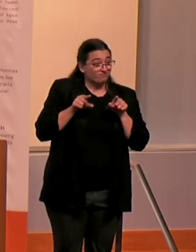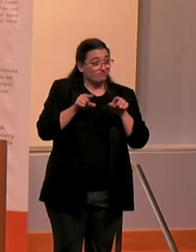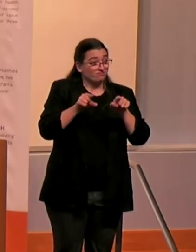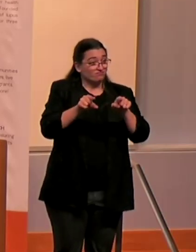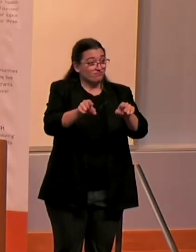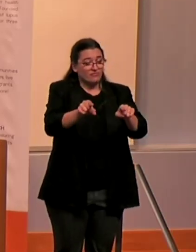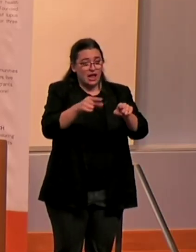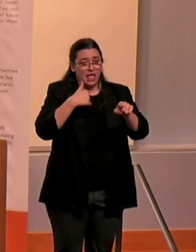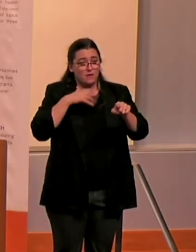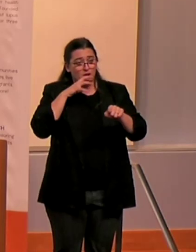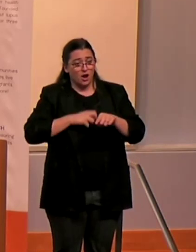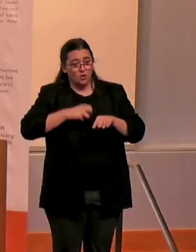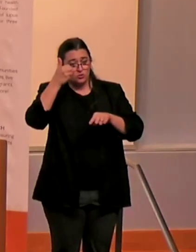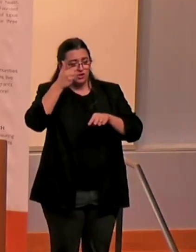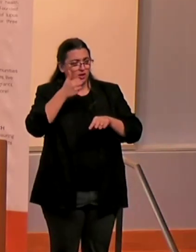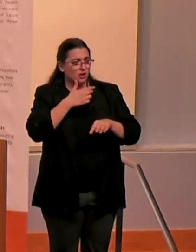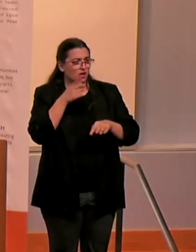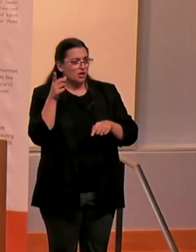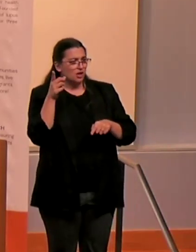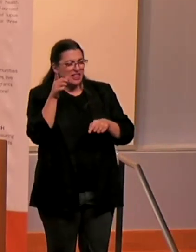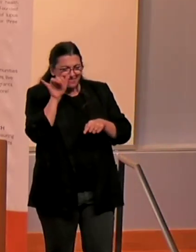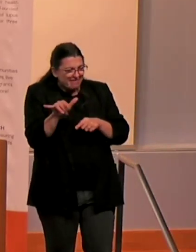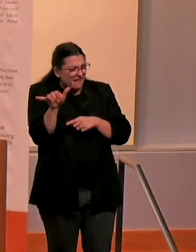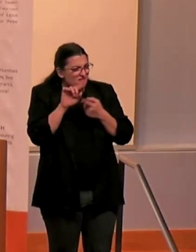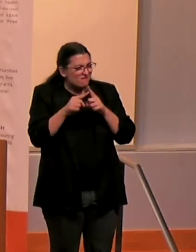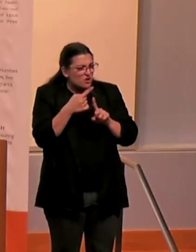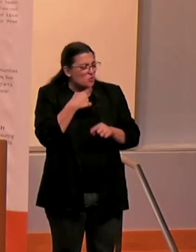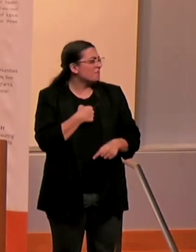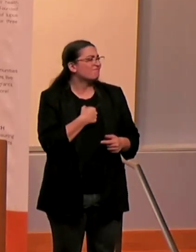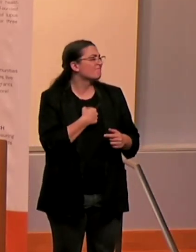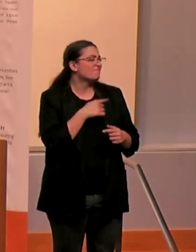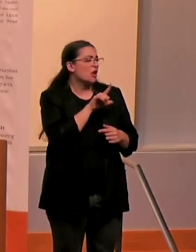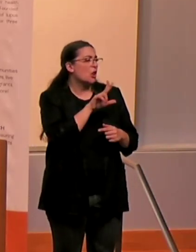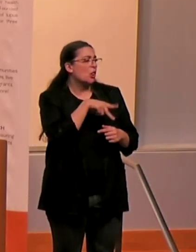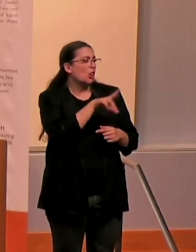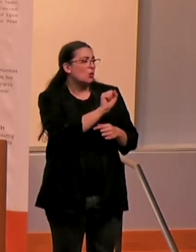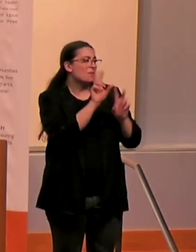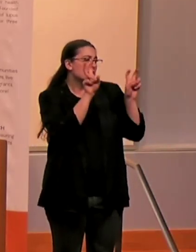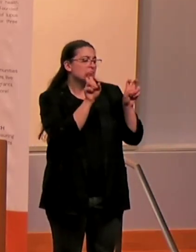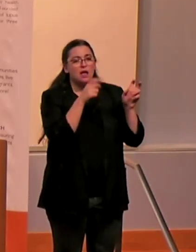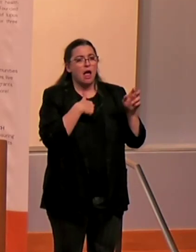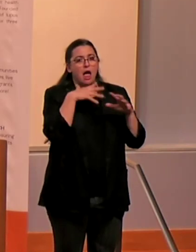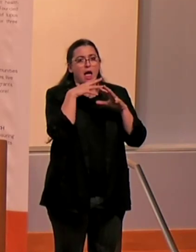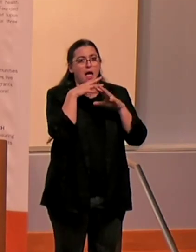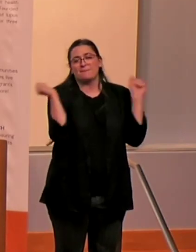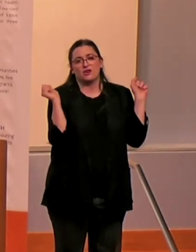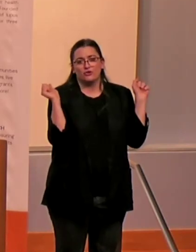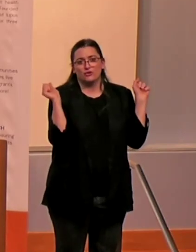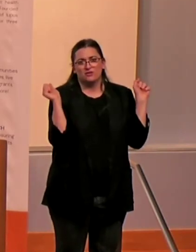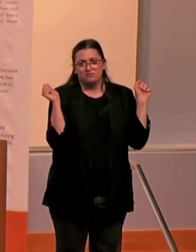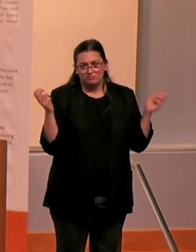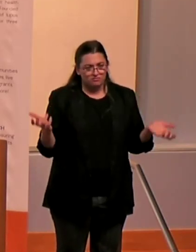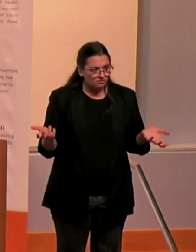I'm tired of the lupus thing. So even people who were there for you can change, and that's